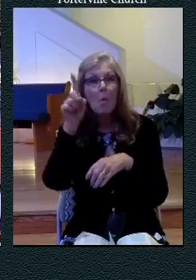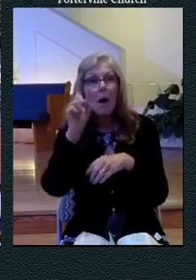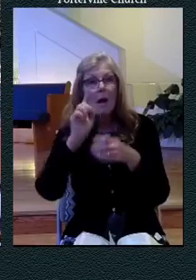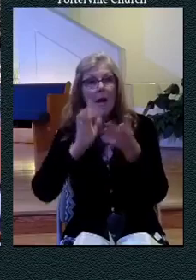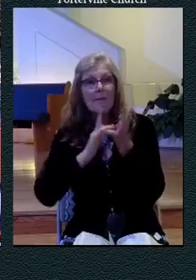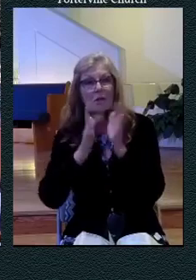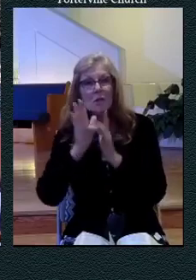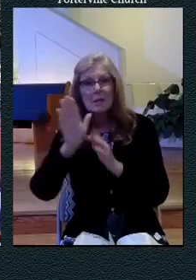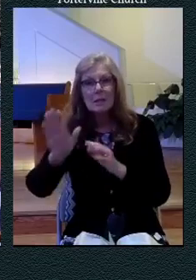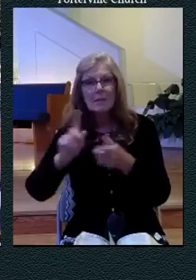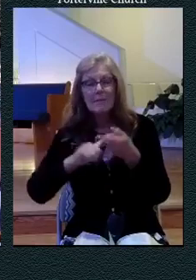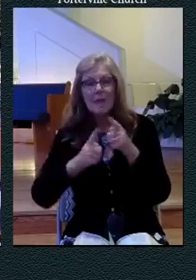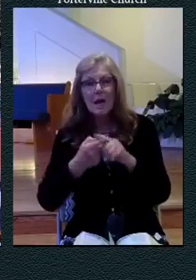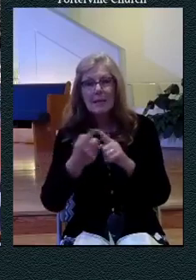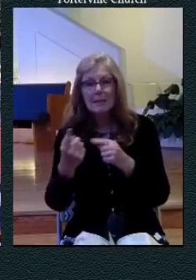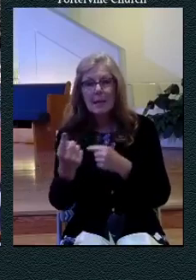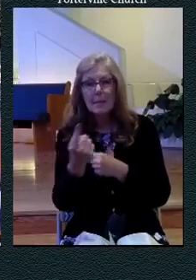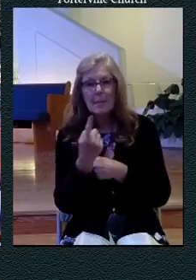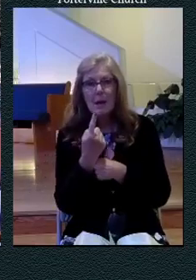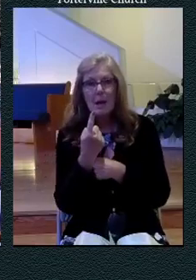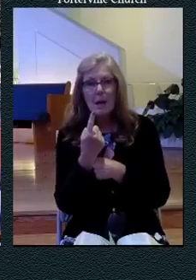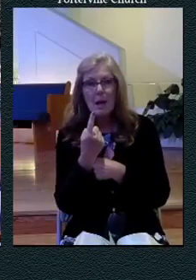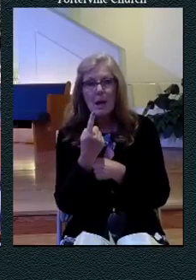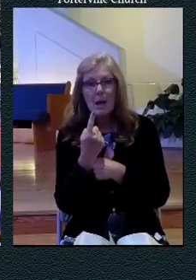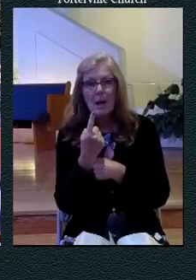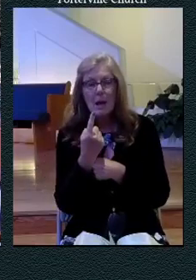up and asked him for his lunch.